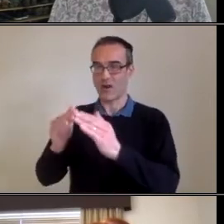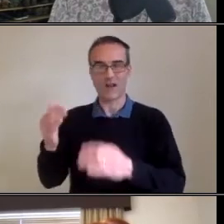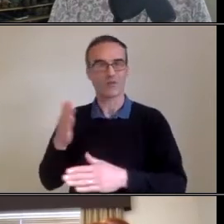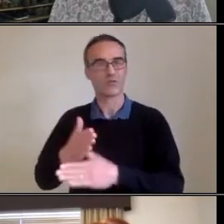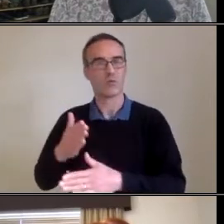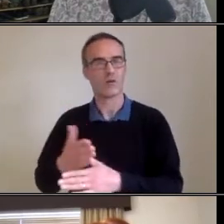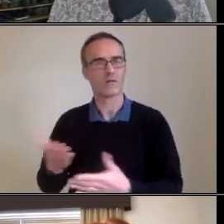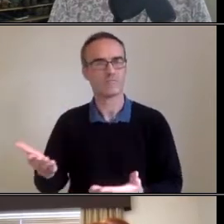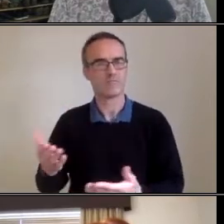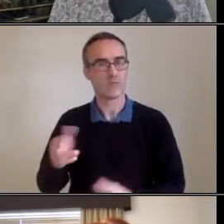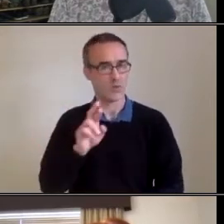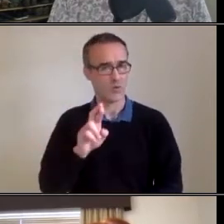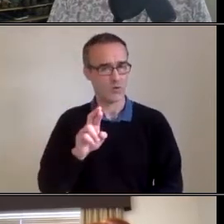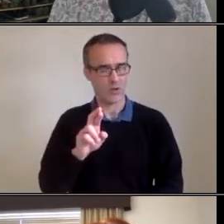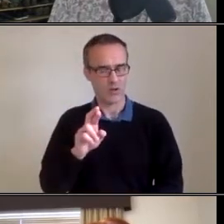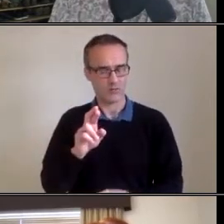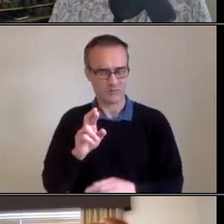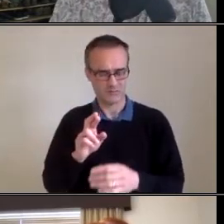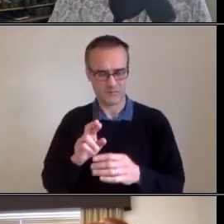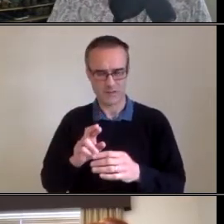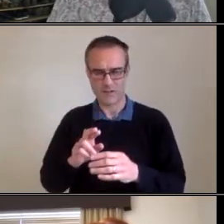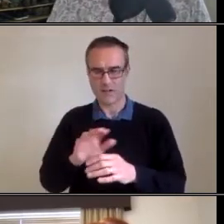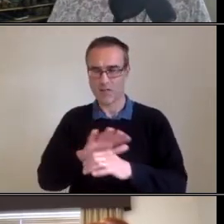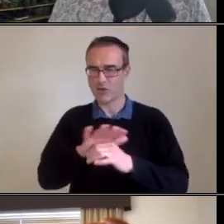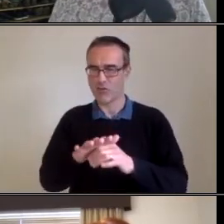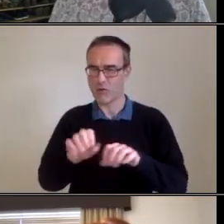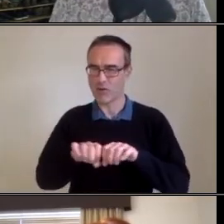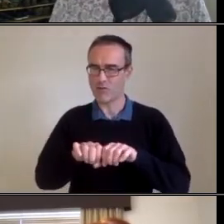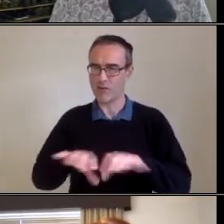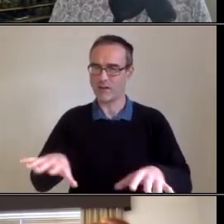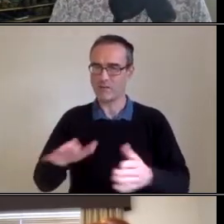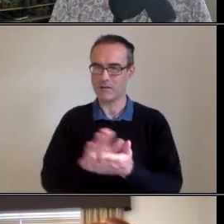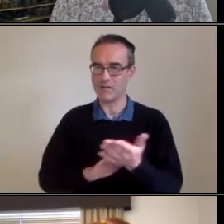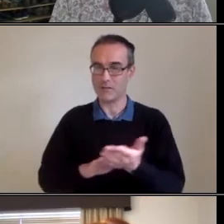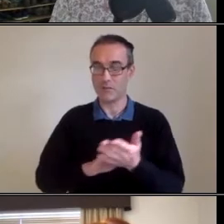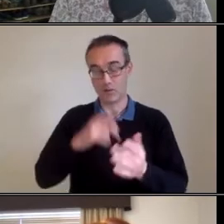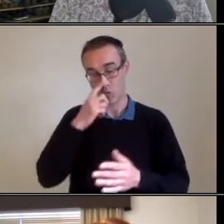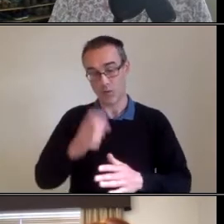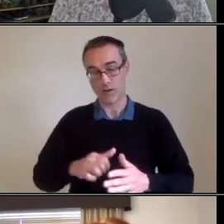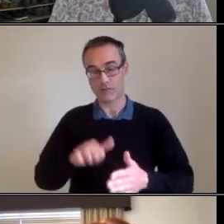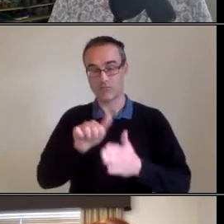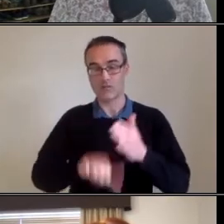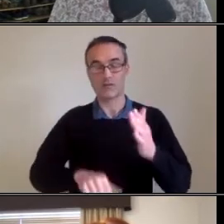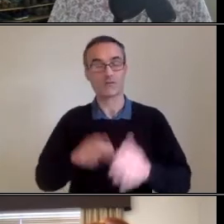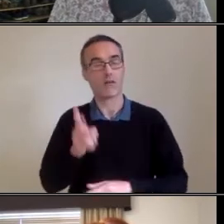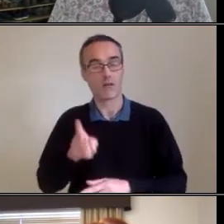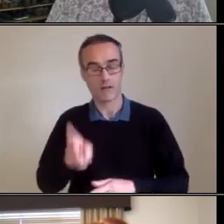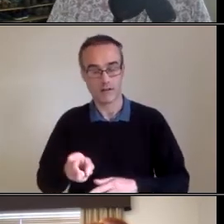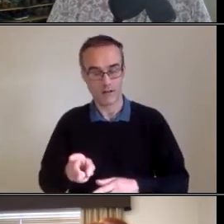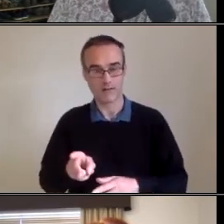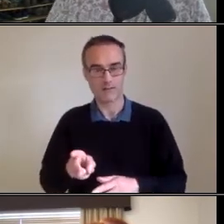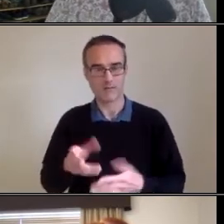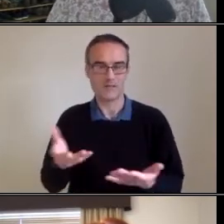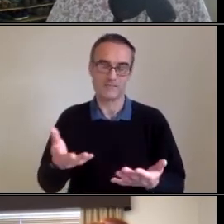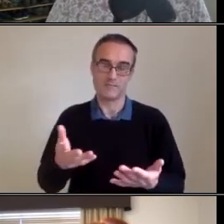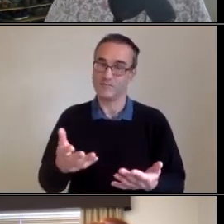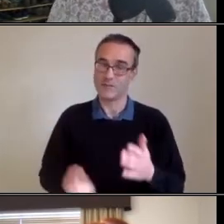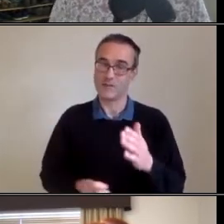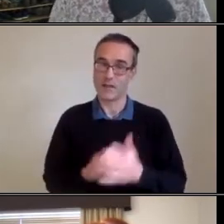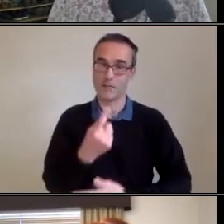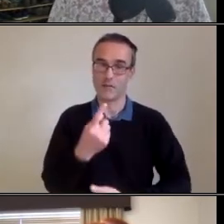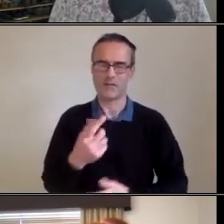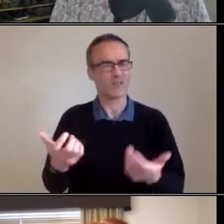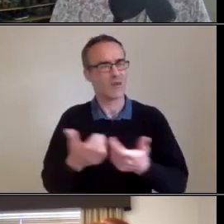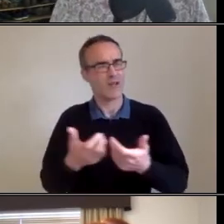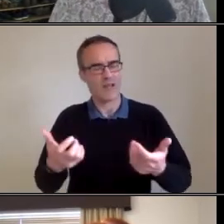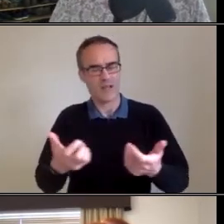been an opportunity to press reset on some of this. What do you think we need to do to be able to get around that, not just get